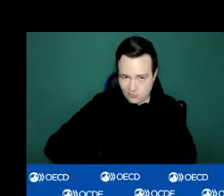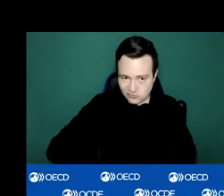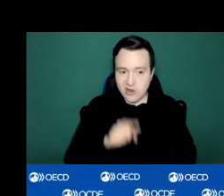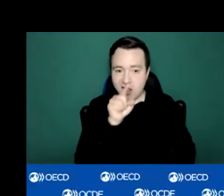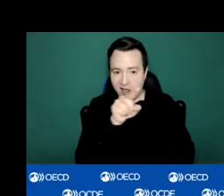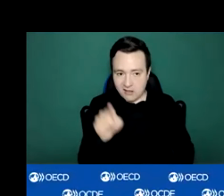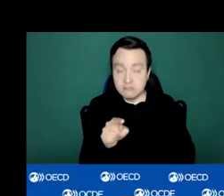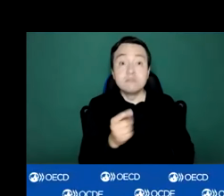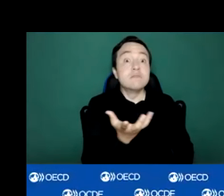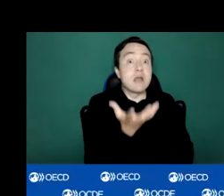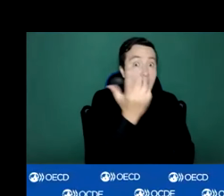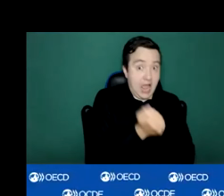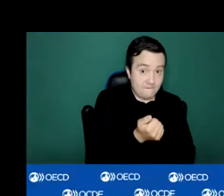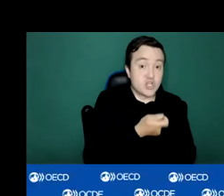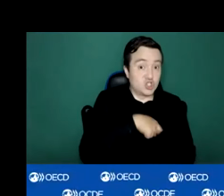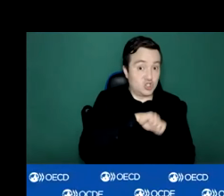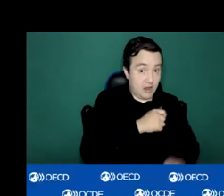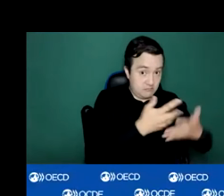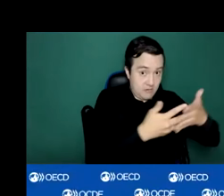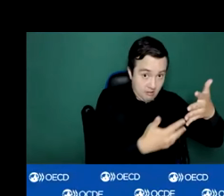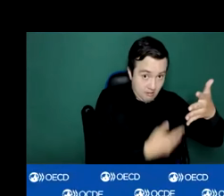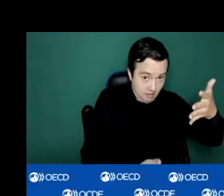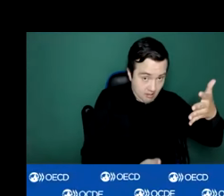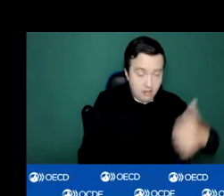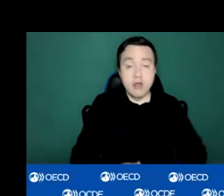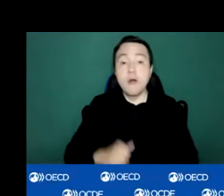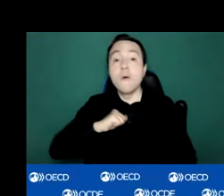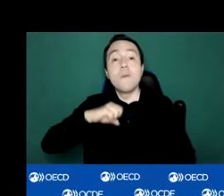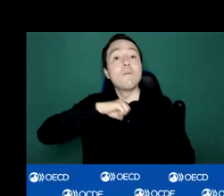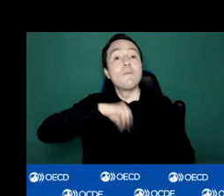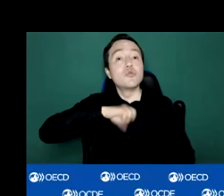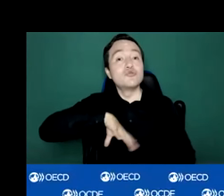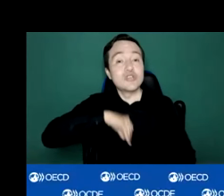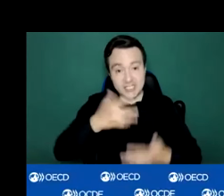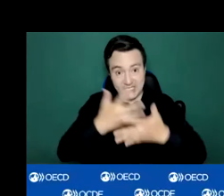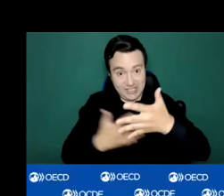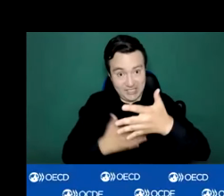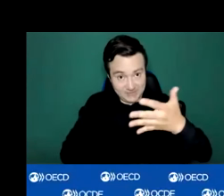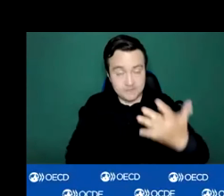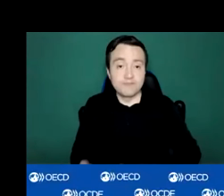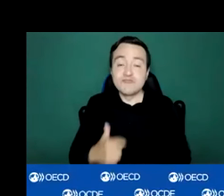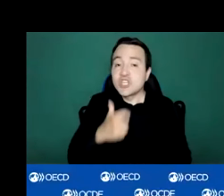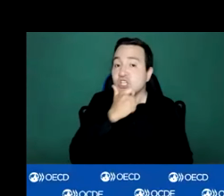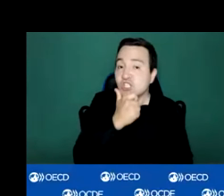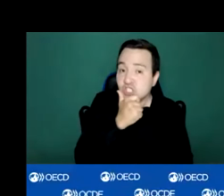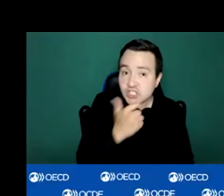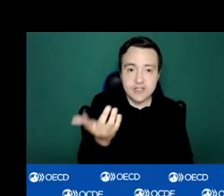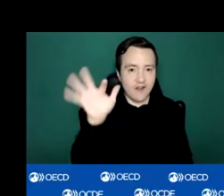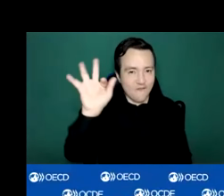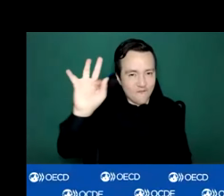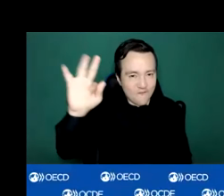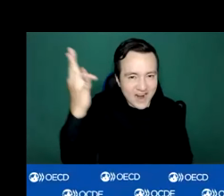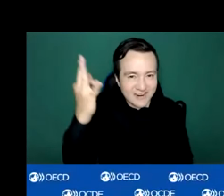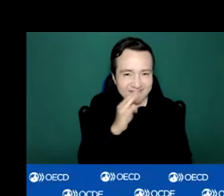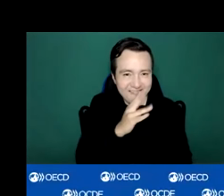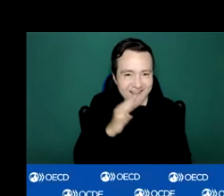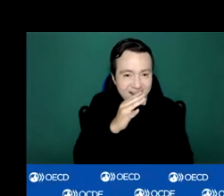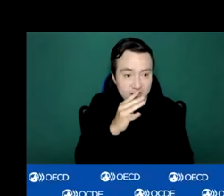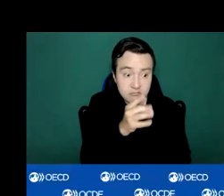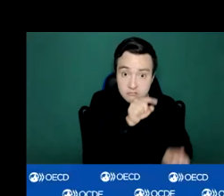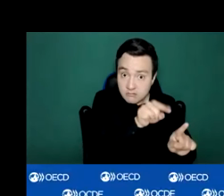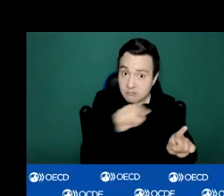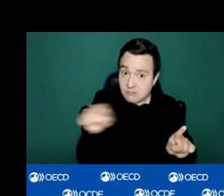Portuguese, of course, English and French as well. So I think it would be a shame if we didn't have also this data for